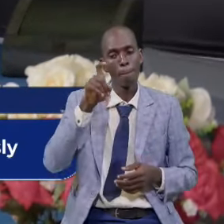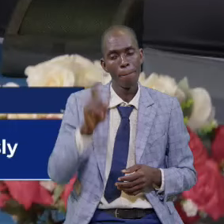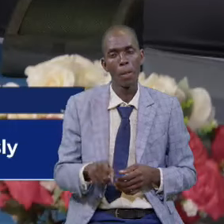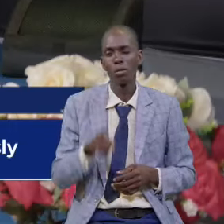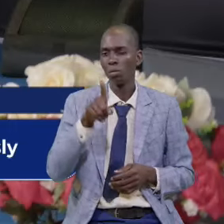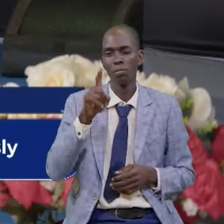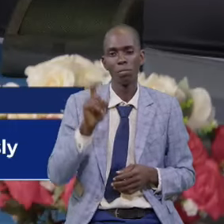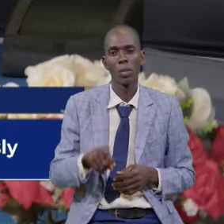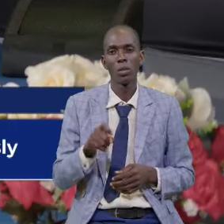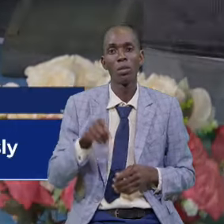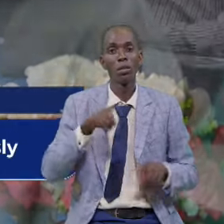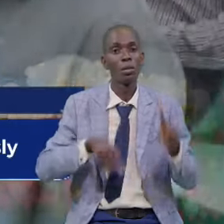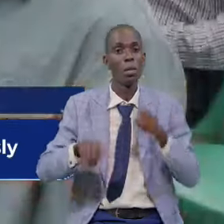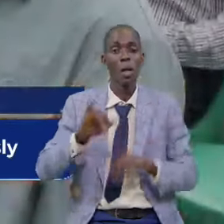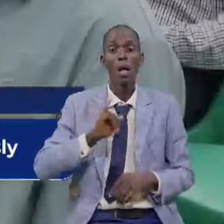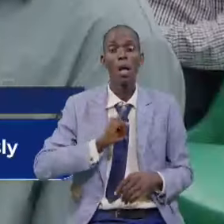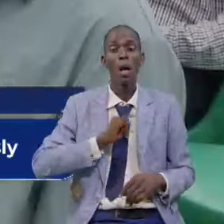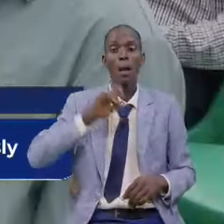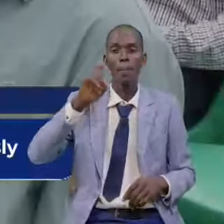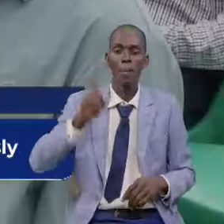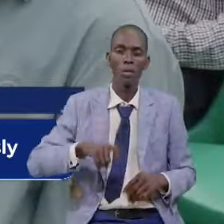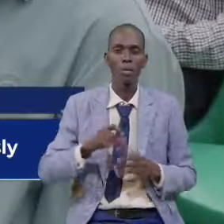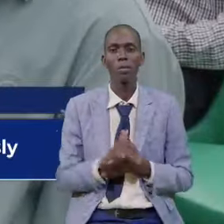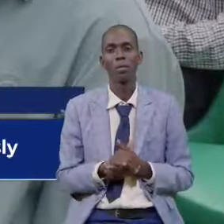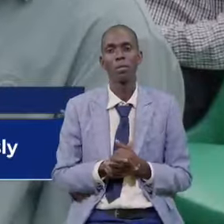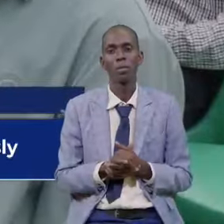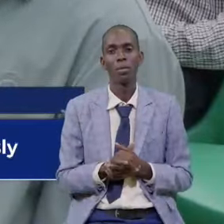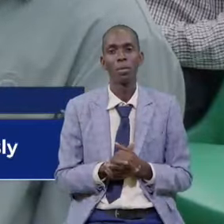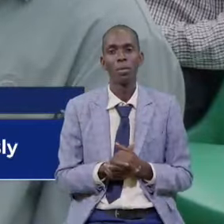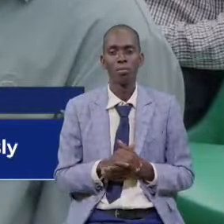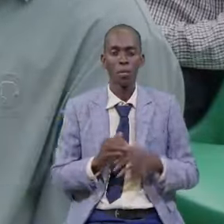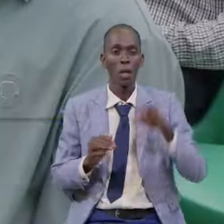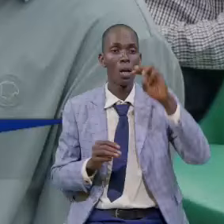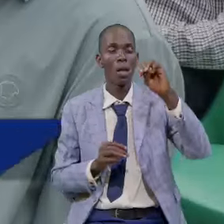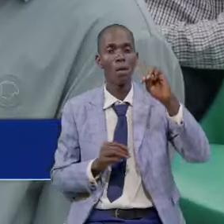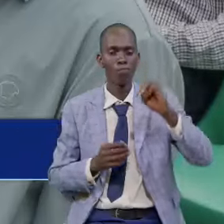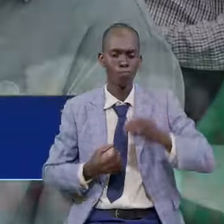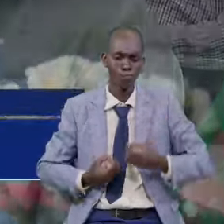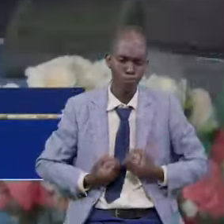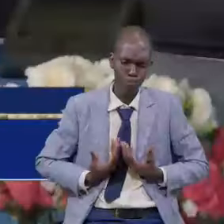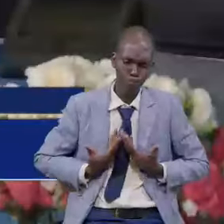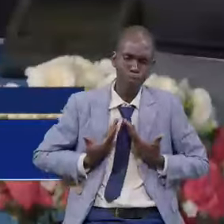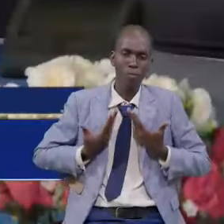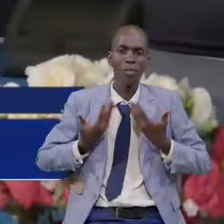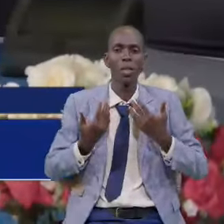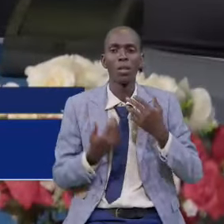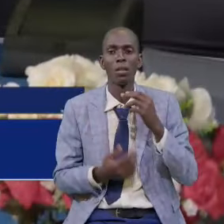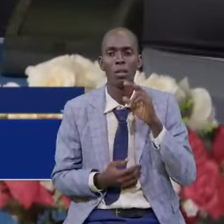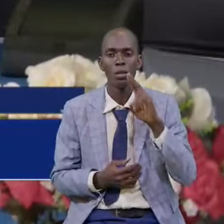Somebody say, I must. Motivate unproductive subordinates